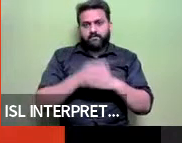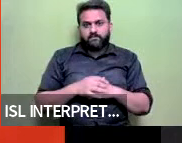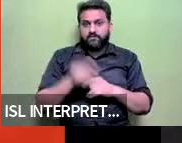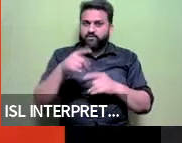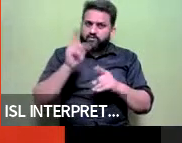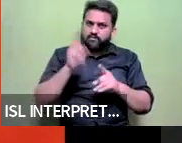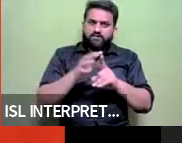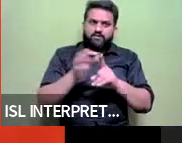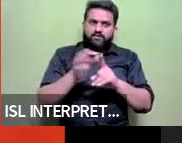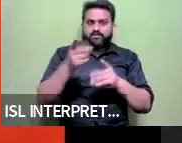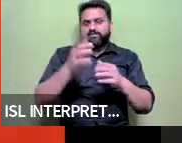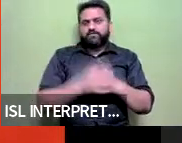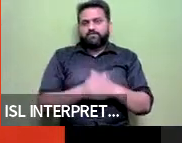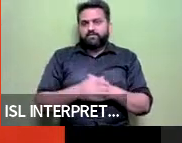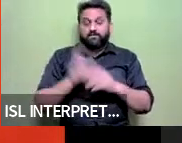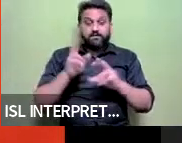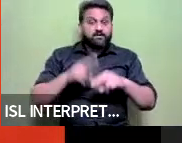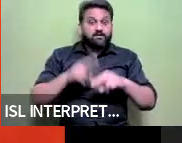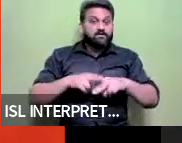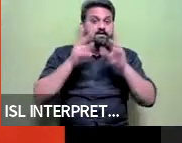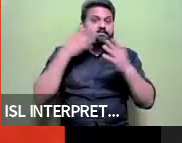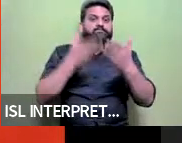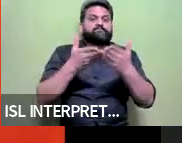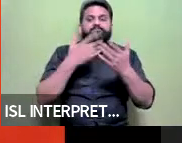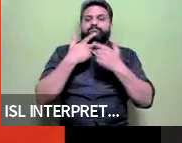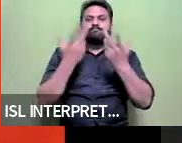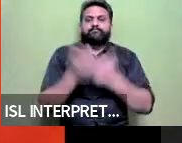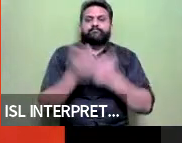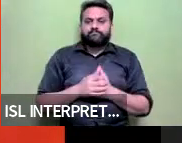that. Finally, I say that